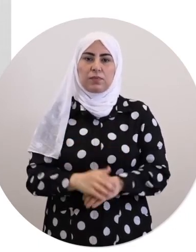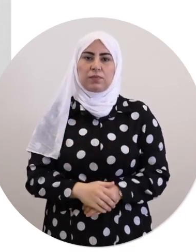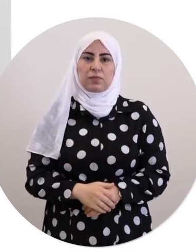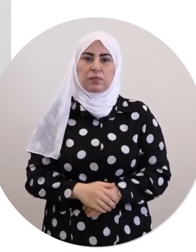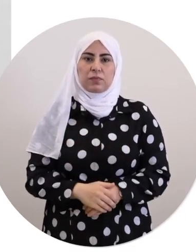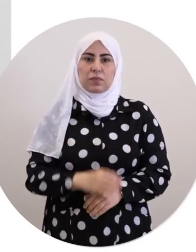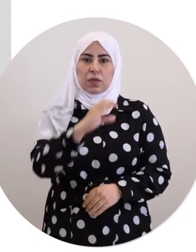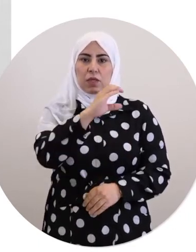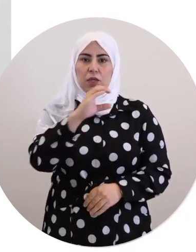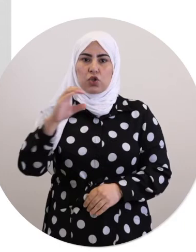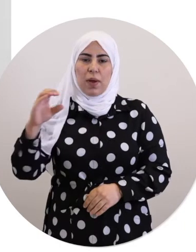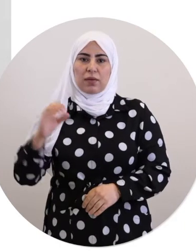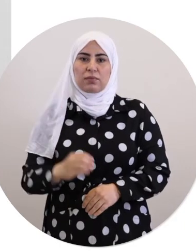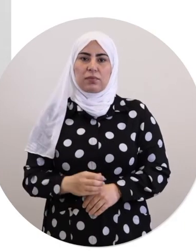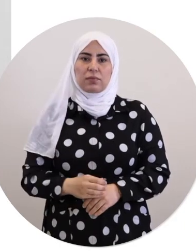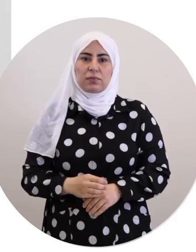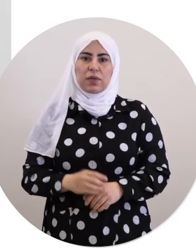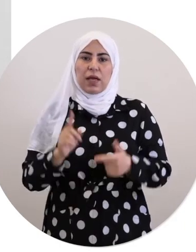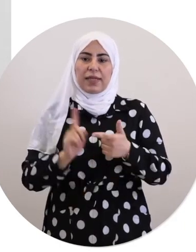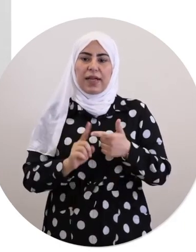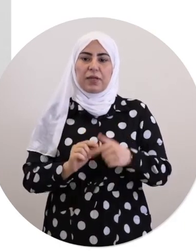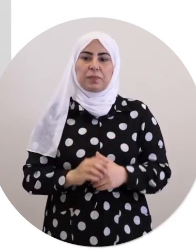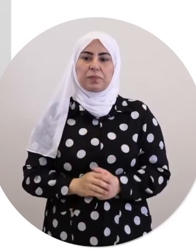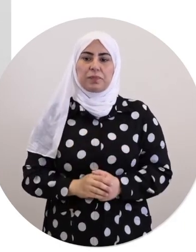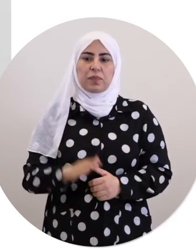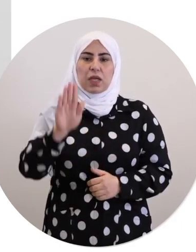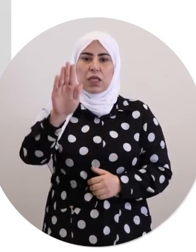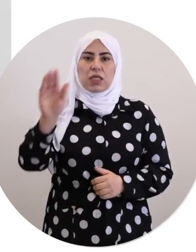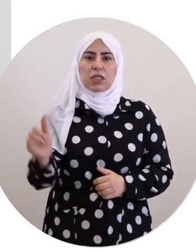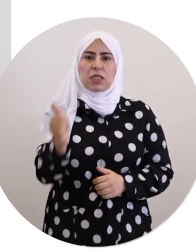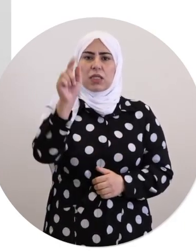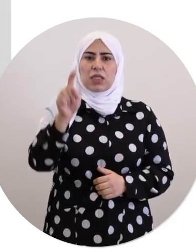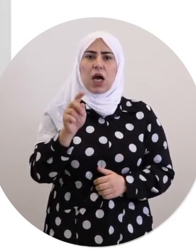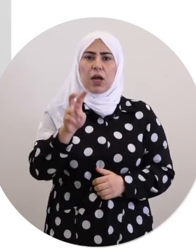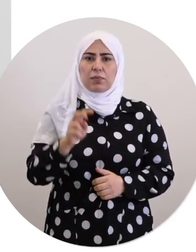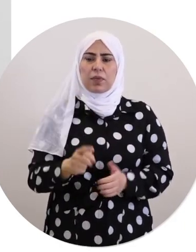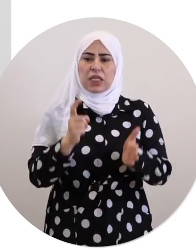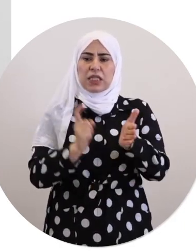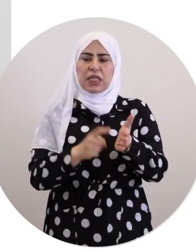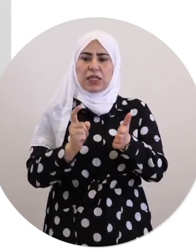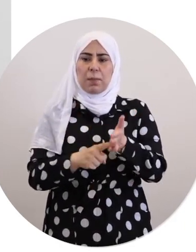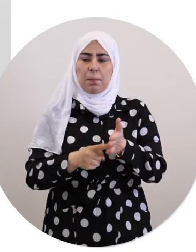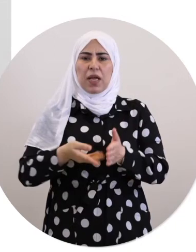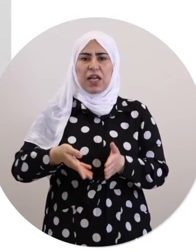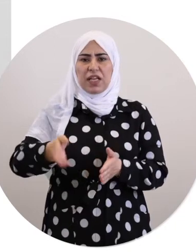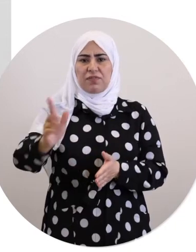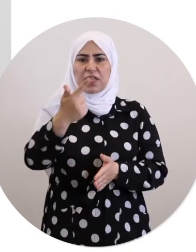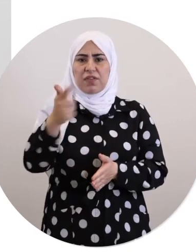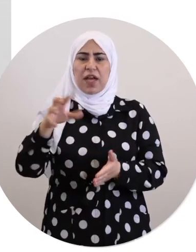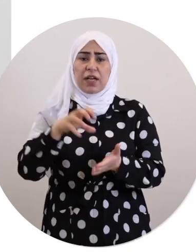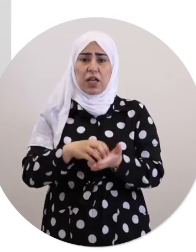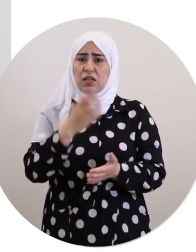then look for the verb. Take it one step at a time. Let's look at the second example. Sarah seldom leaves the